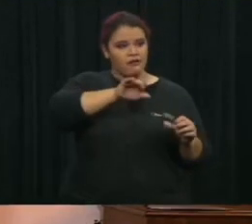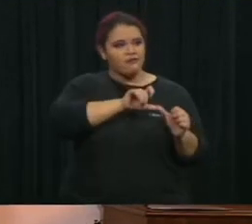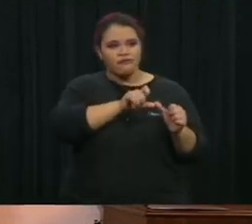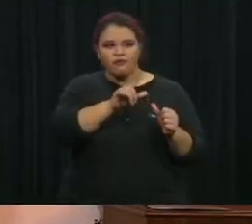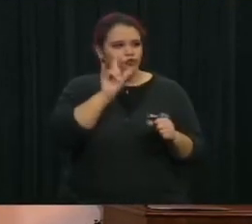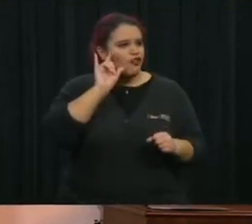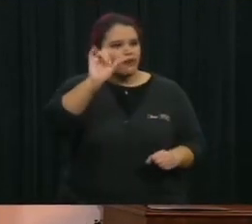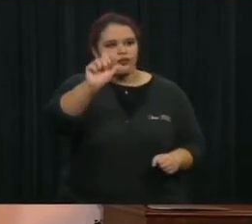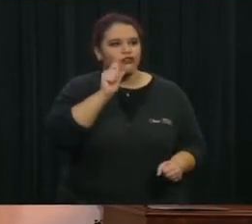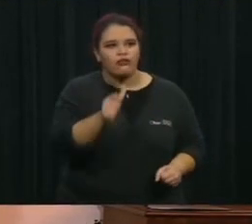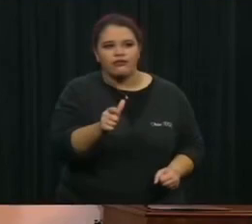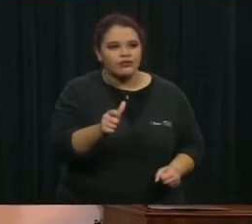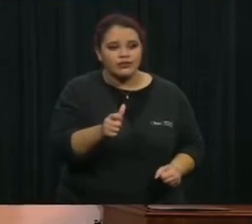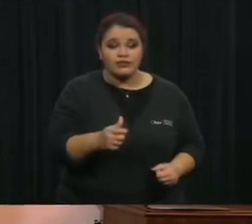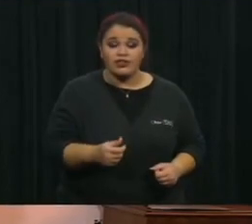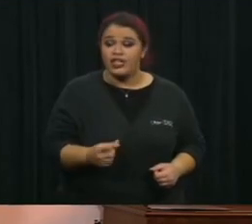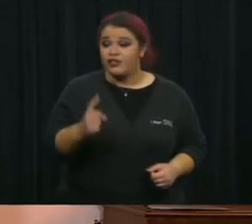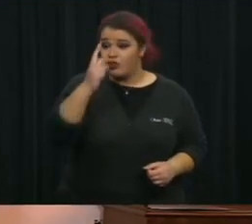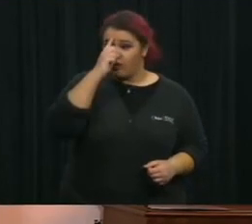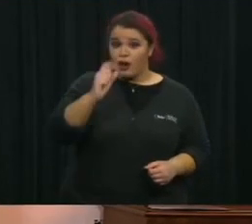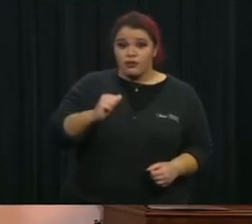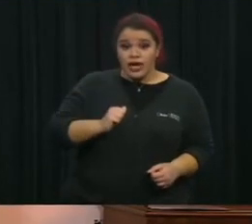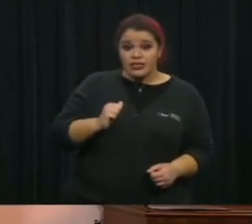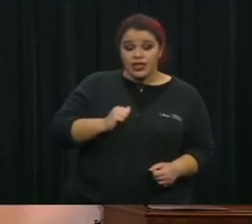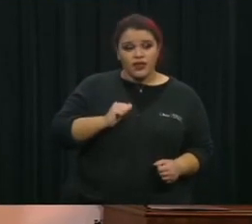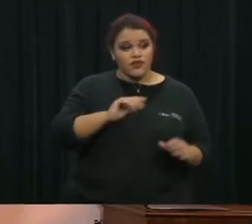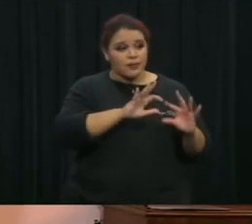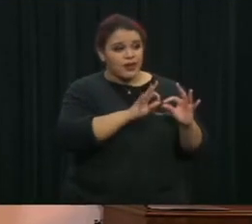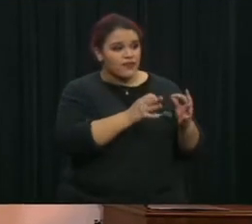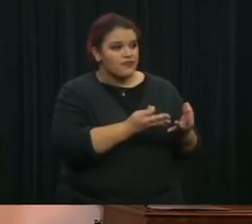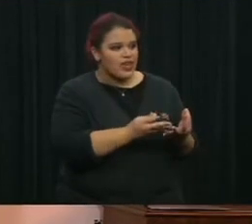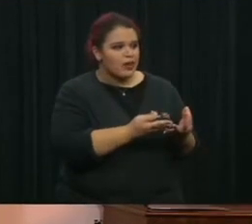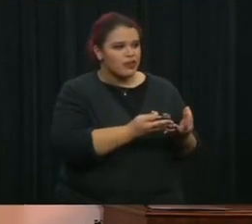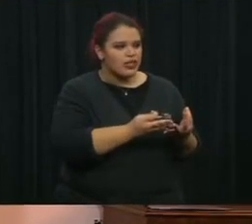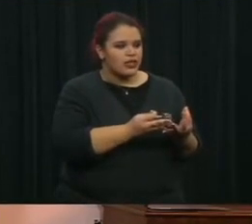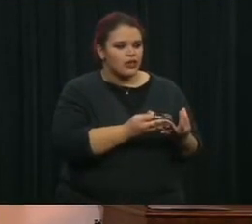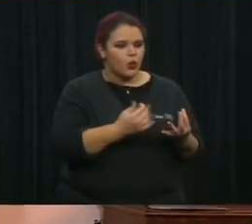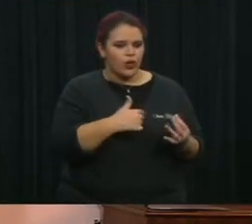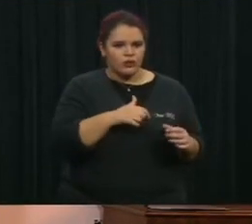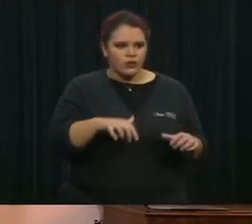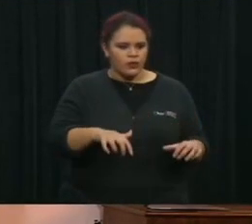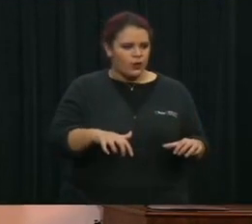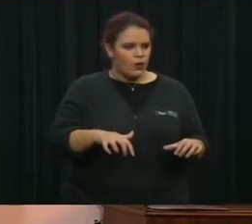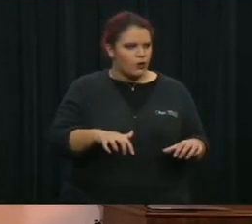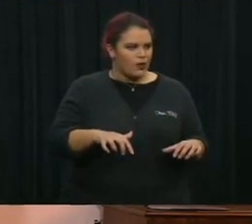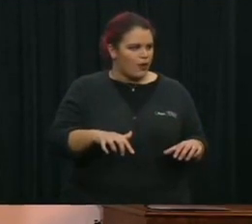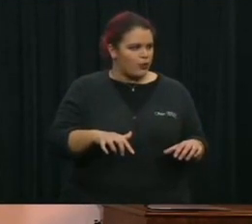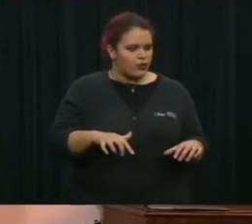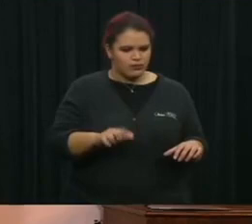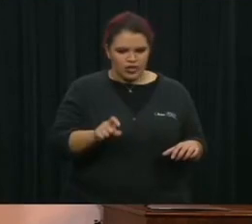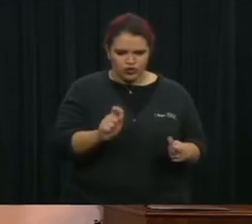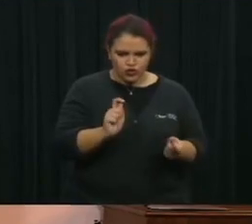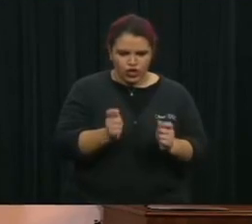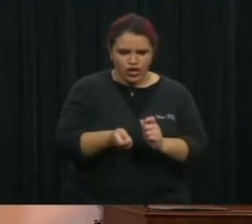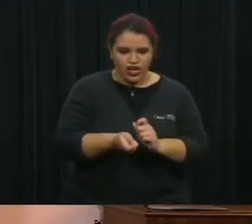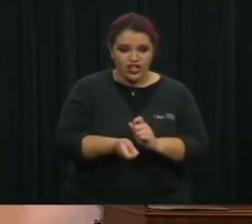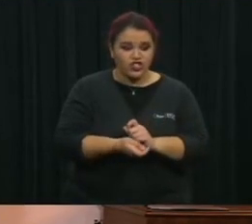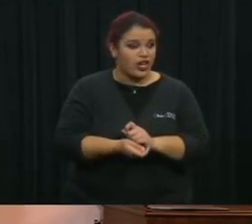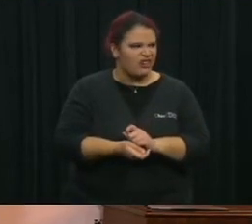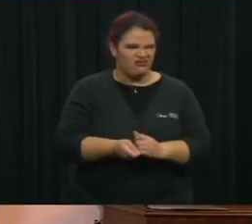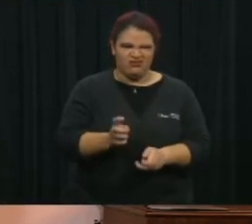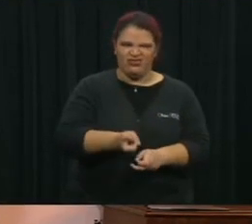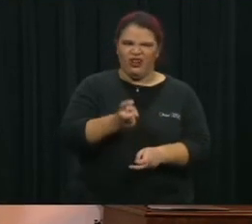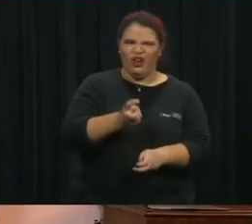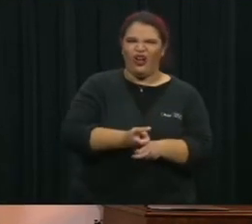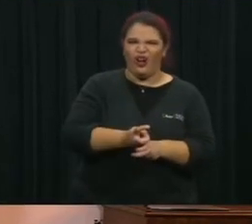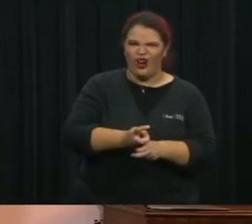my family, to change who we are. And it's hard to slow down, and